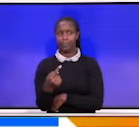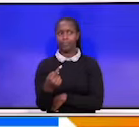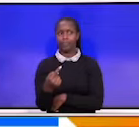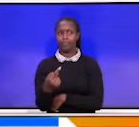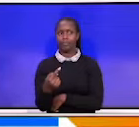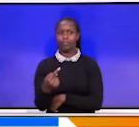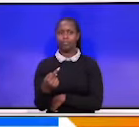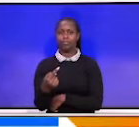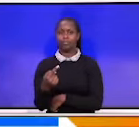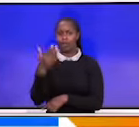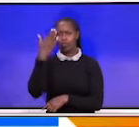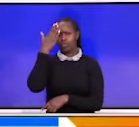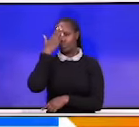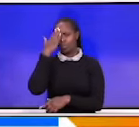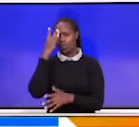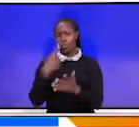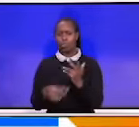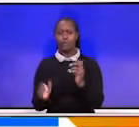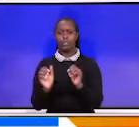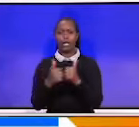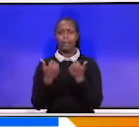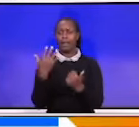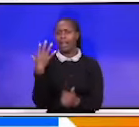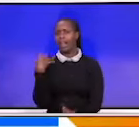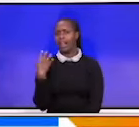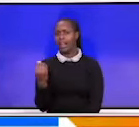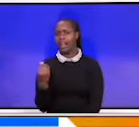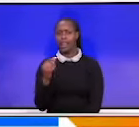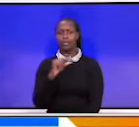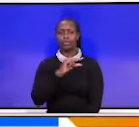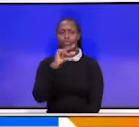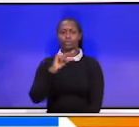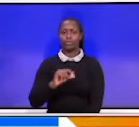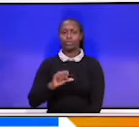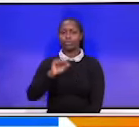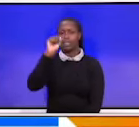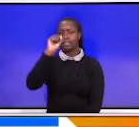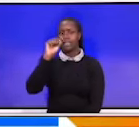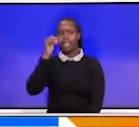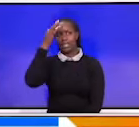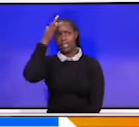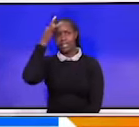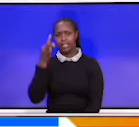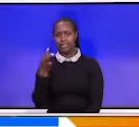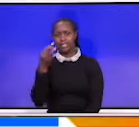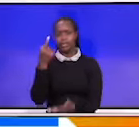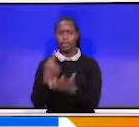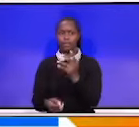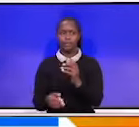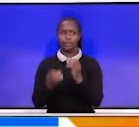what was happening the other day, where Gen Z decided that